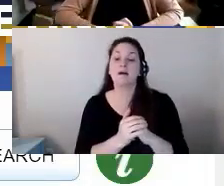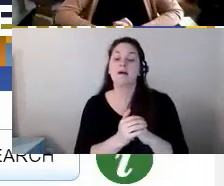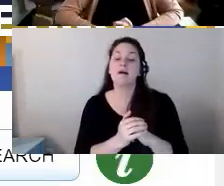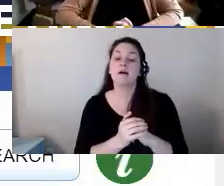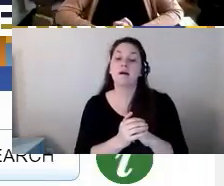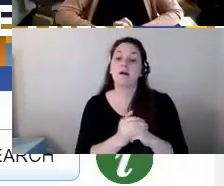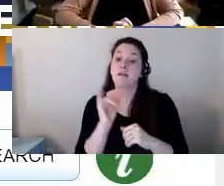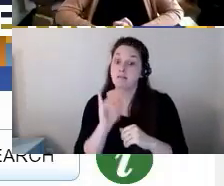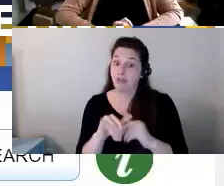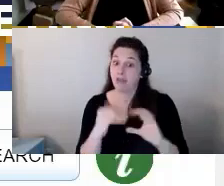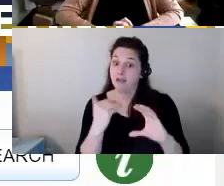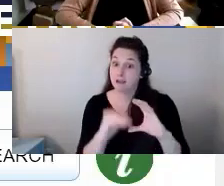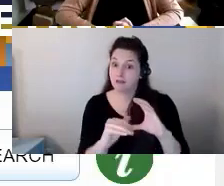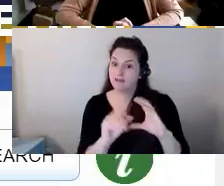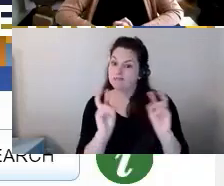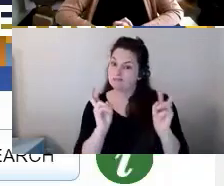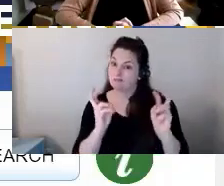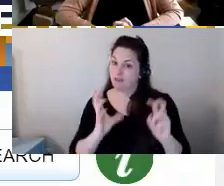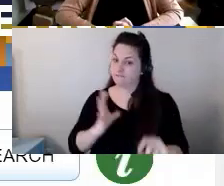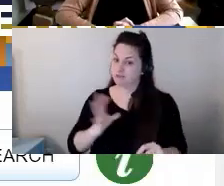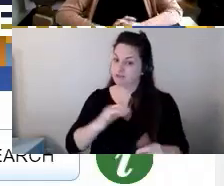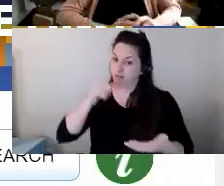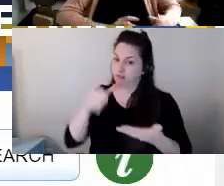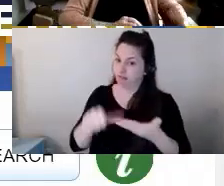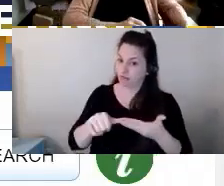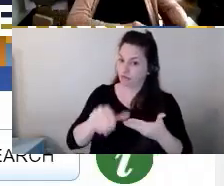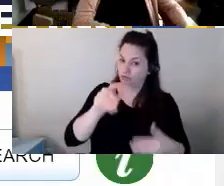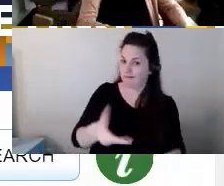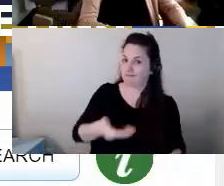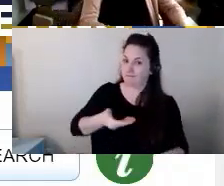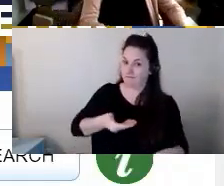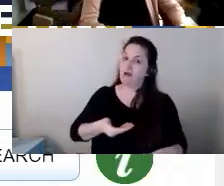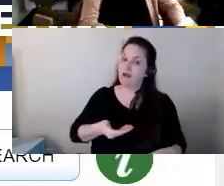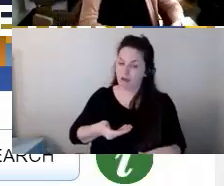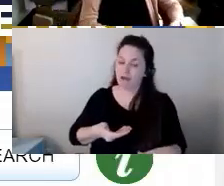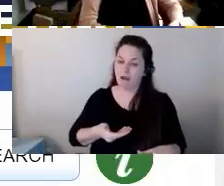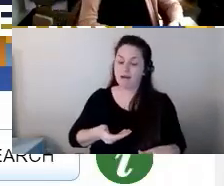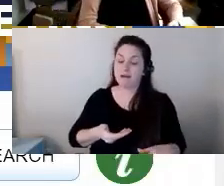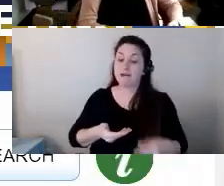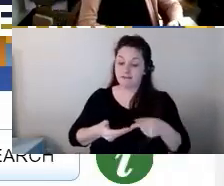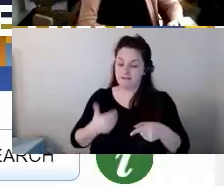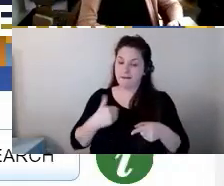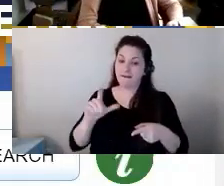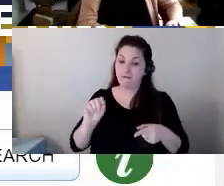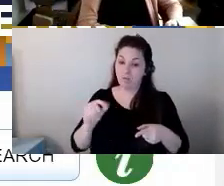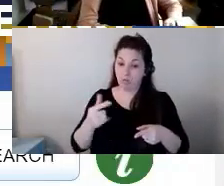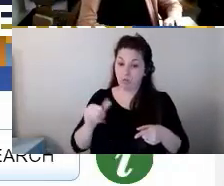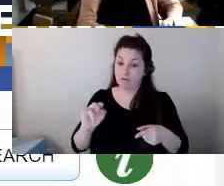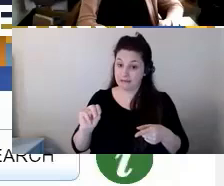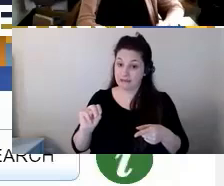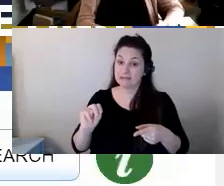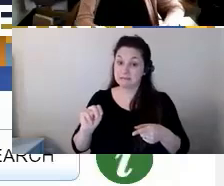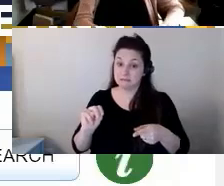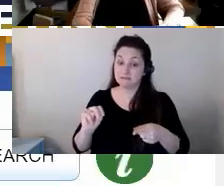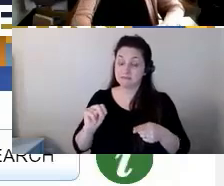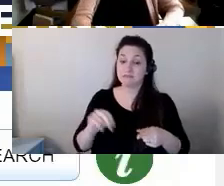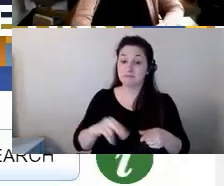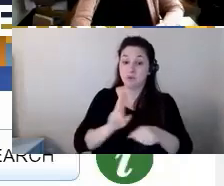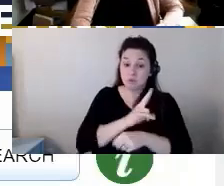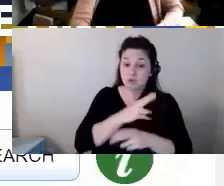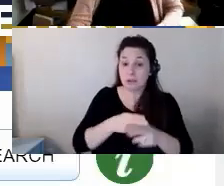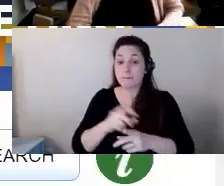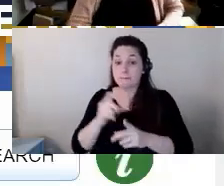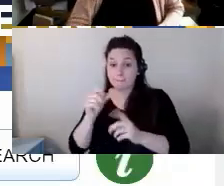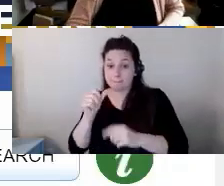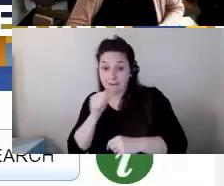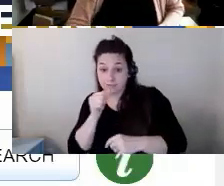the official letter of invitation that contains your login credentials and the web